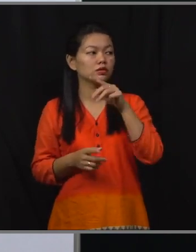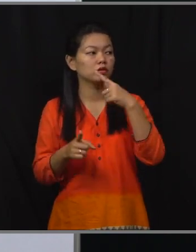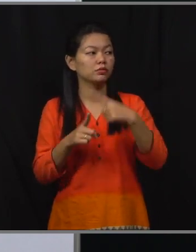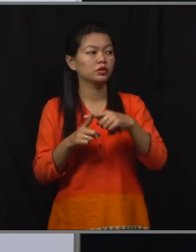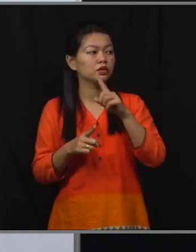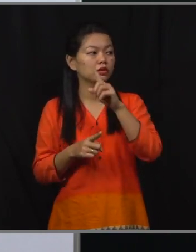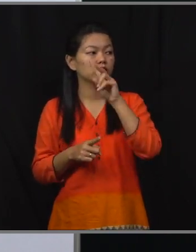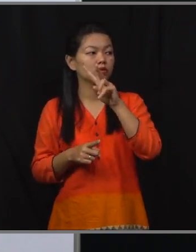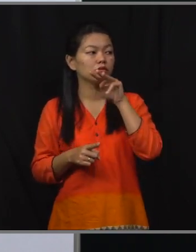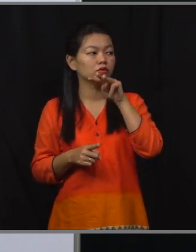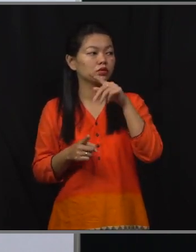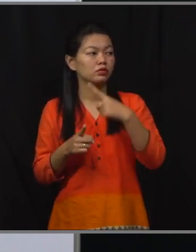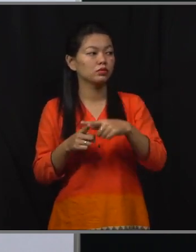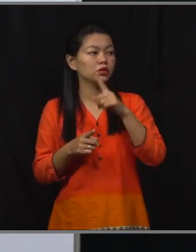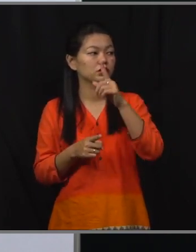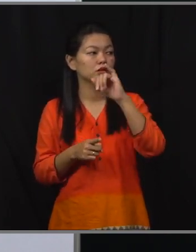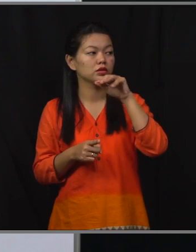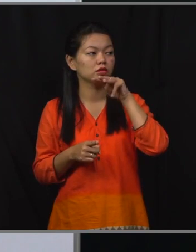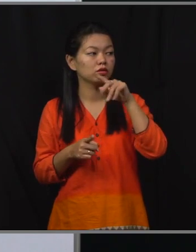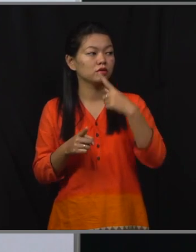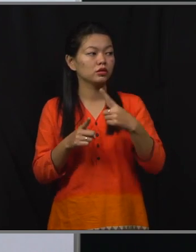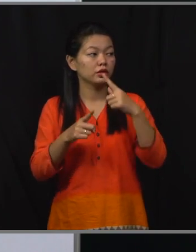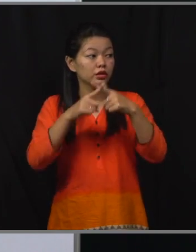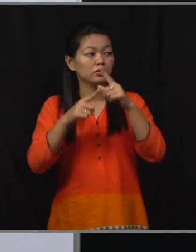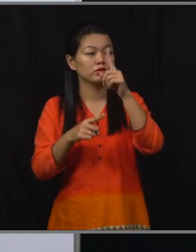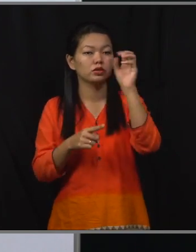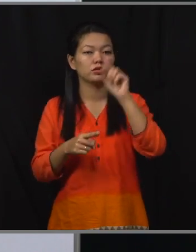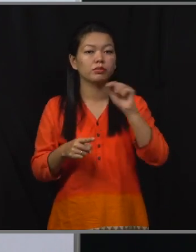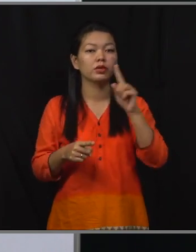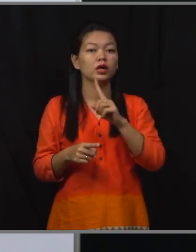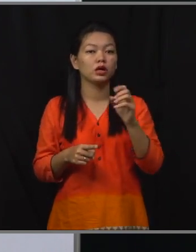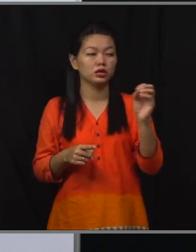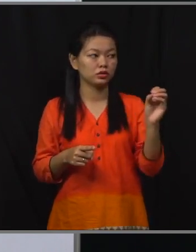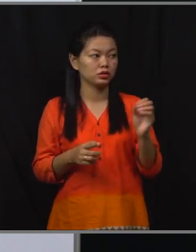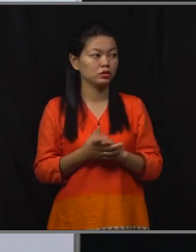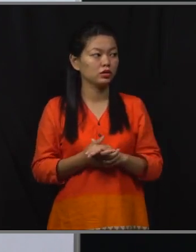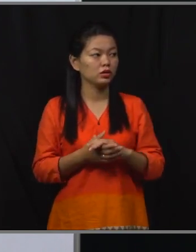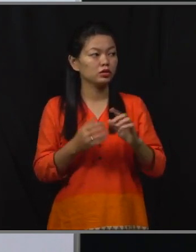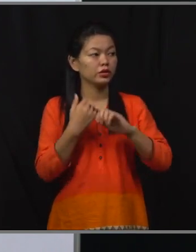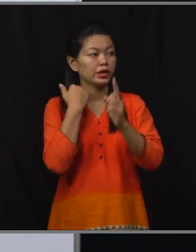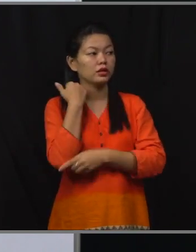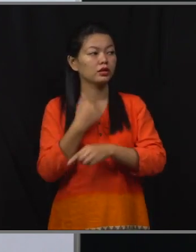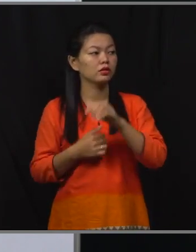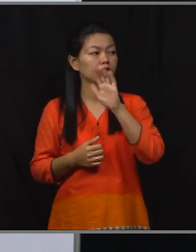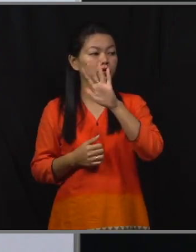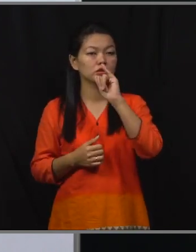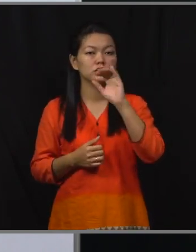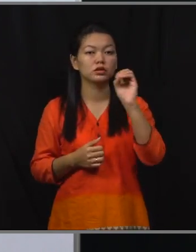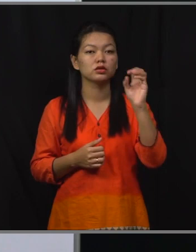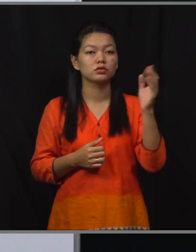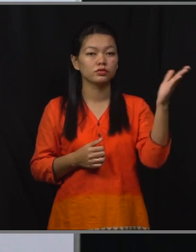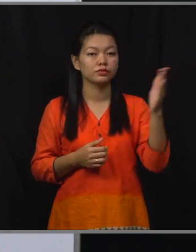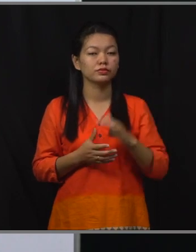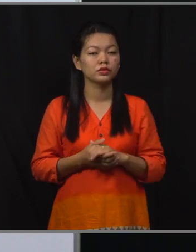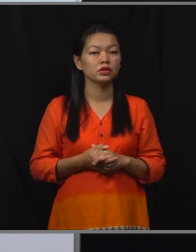into 10 by 100 comes to 5,600. So you should not get confused with the sports equipments, that